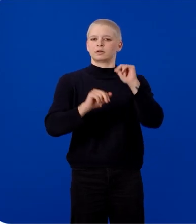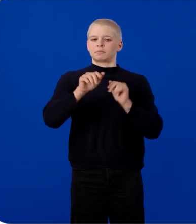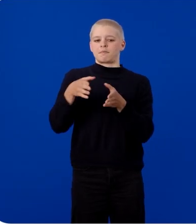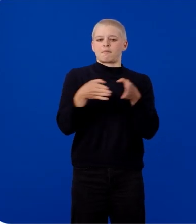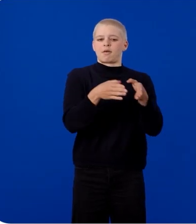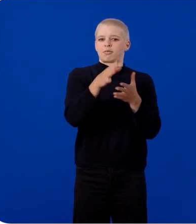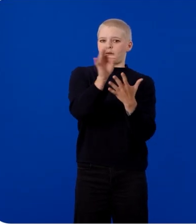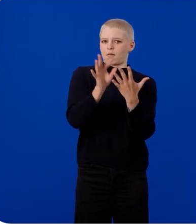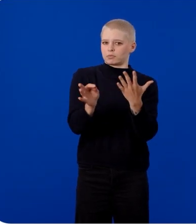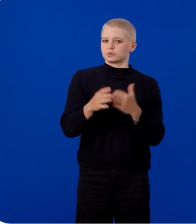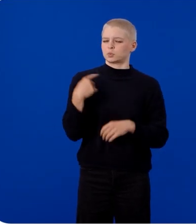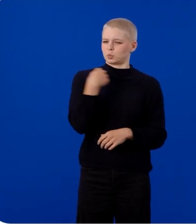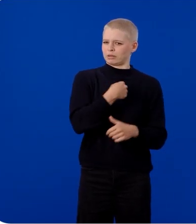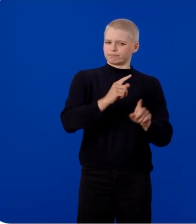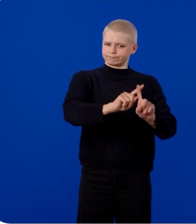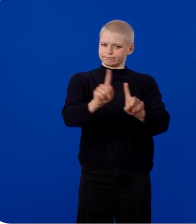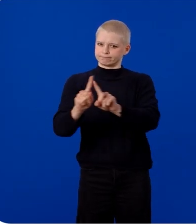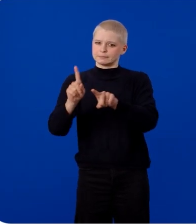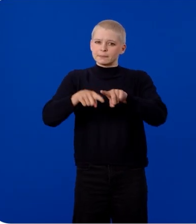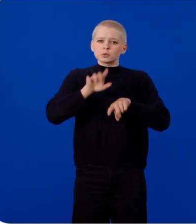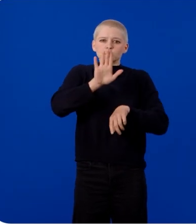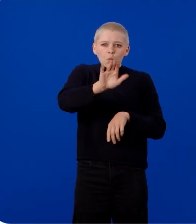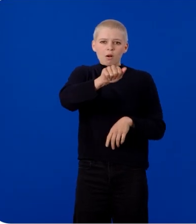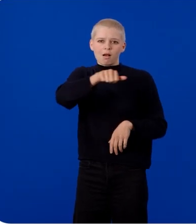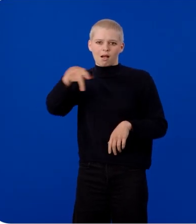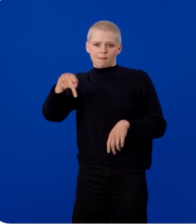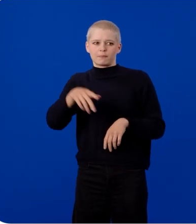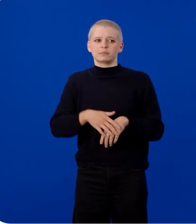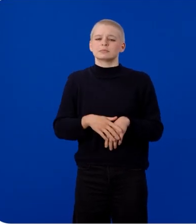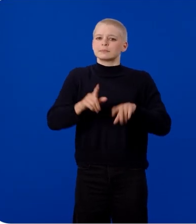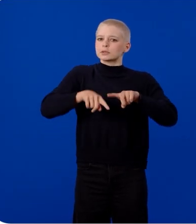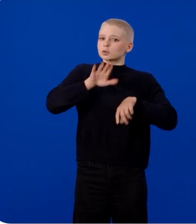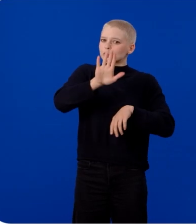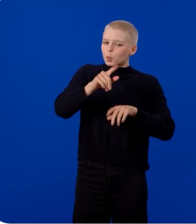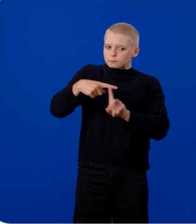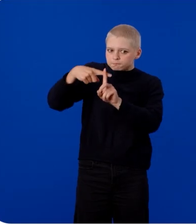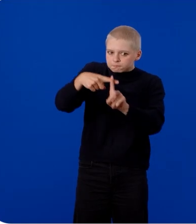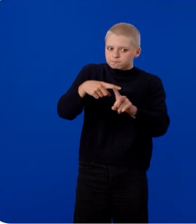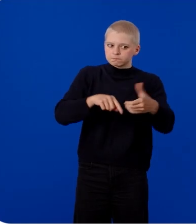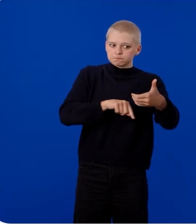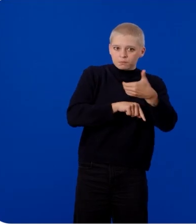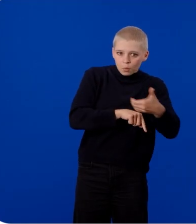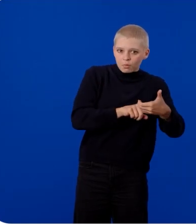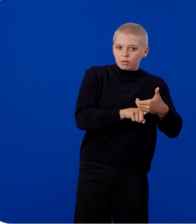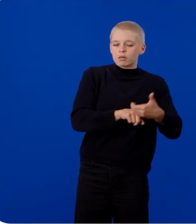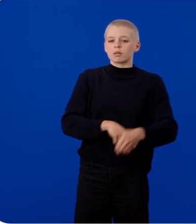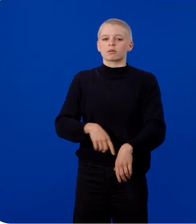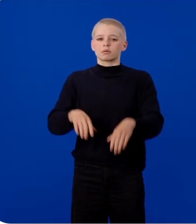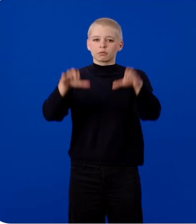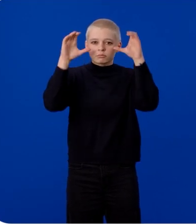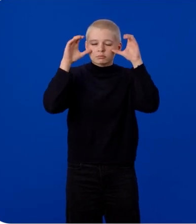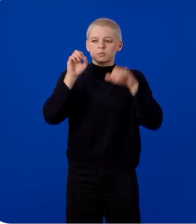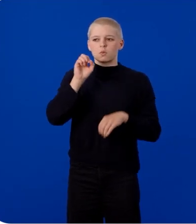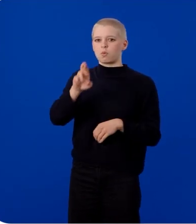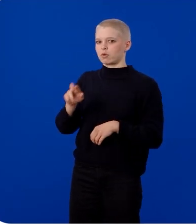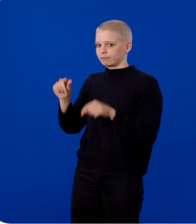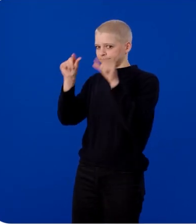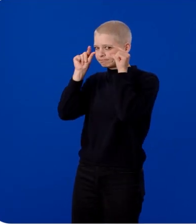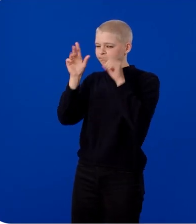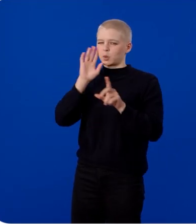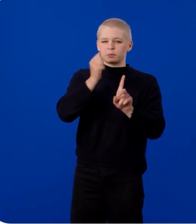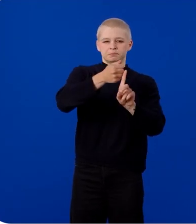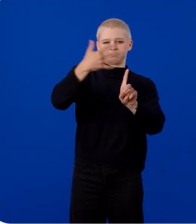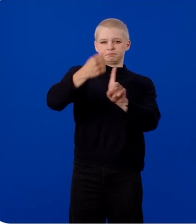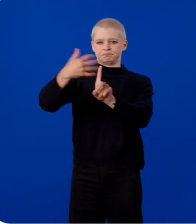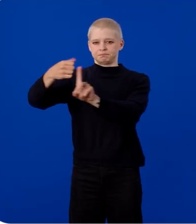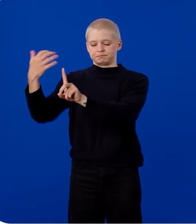paths based on the type of app that you want to build and your target device. Let's go into those in a little more detail. Let's talk